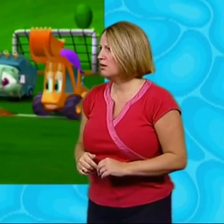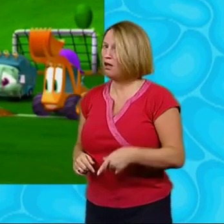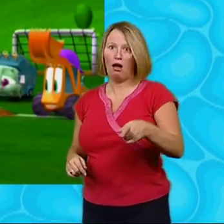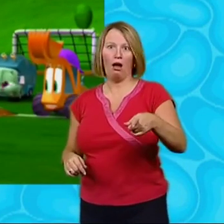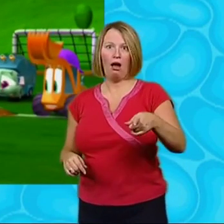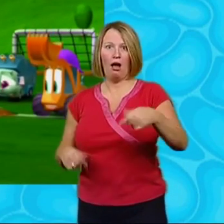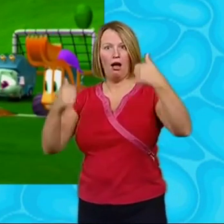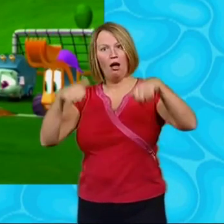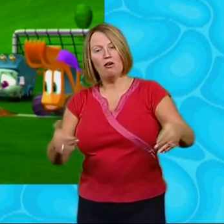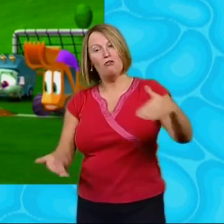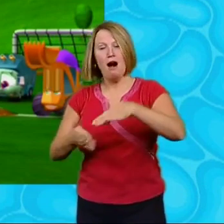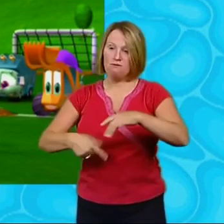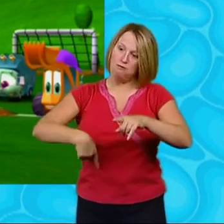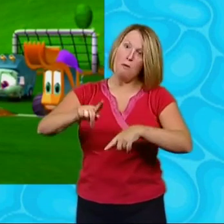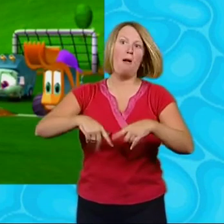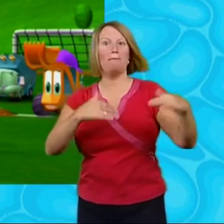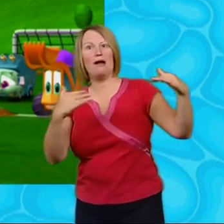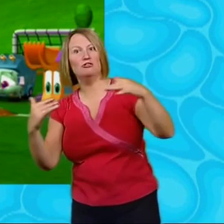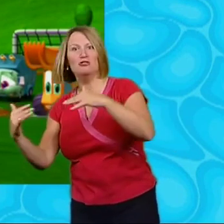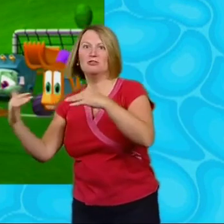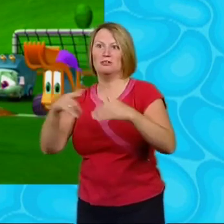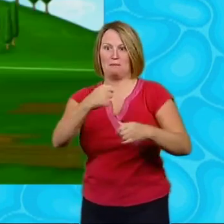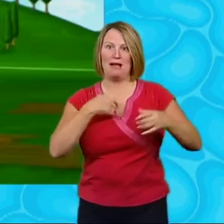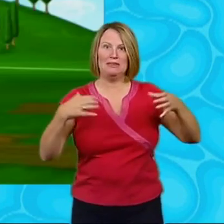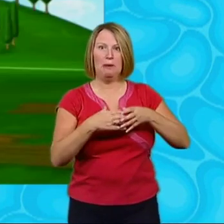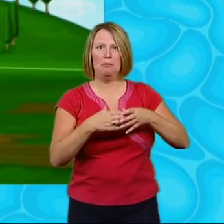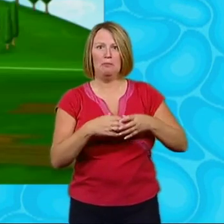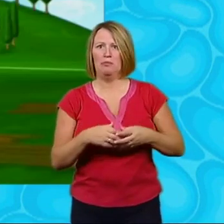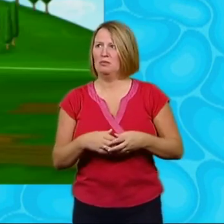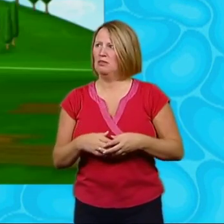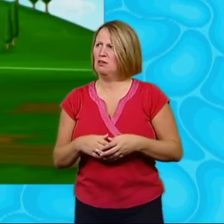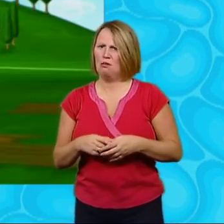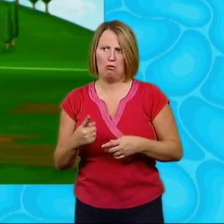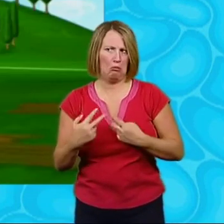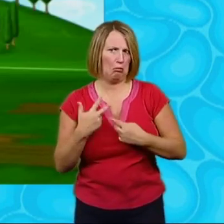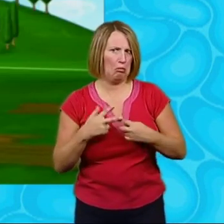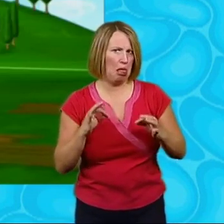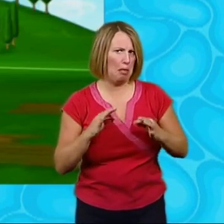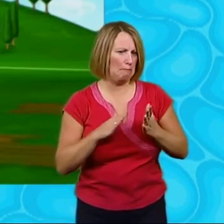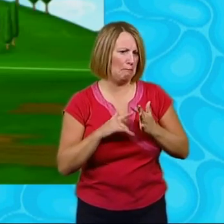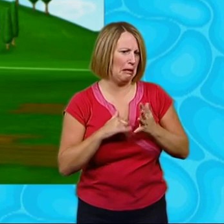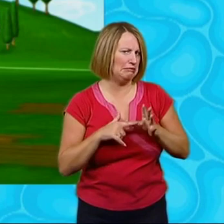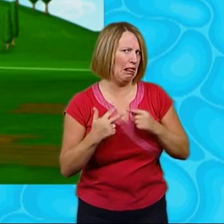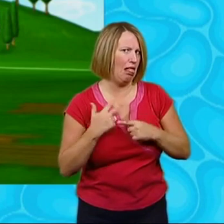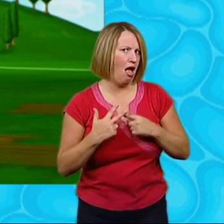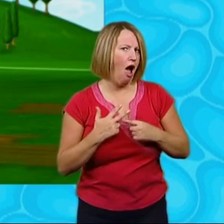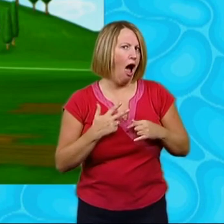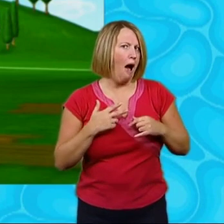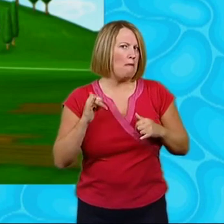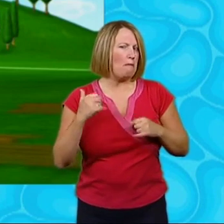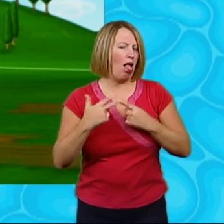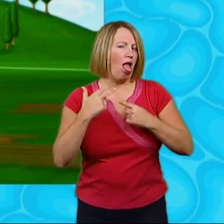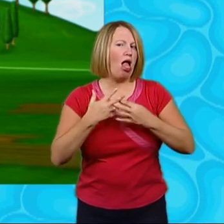Jessie, you're just in time for the football match. You can be on my team. He didn't call me Messy Jessie. I think that nickname is